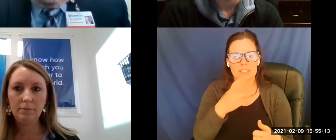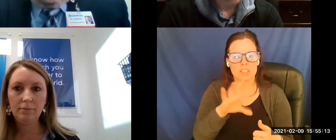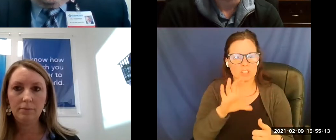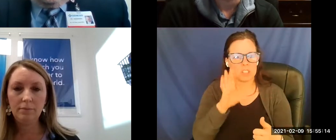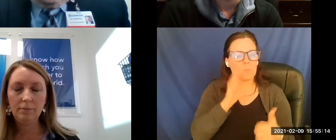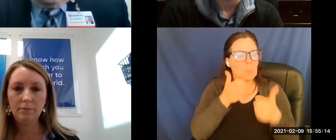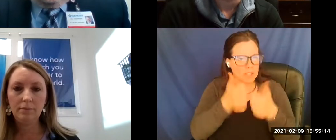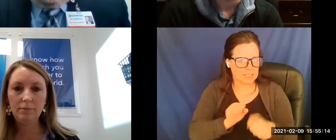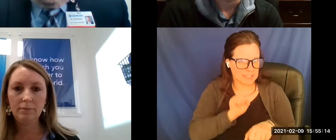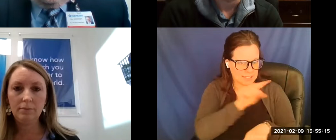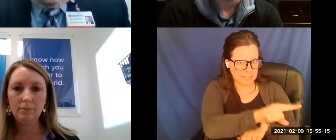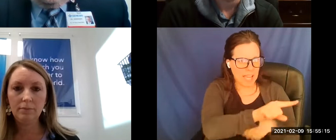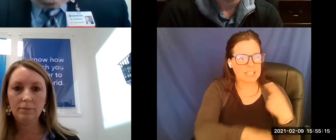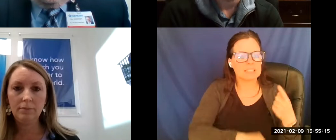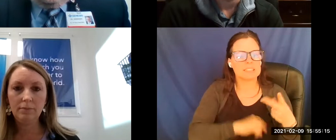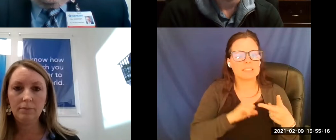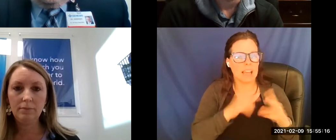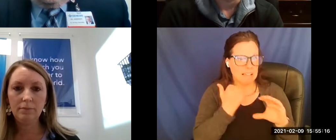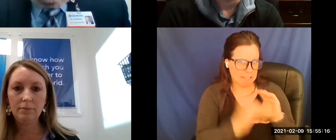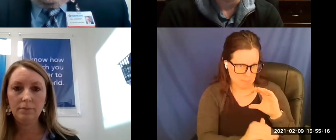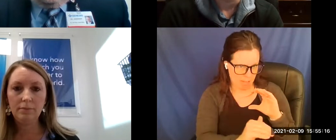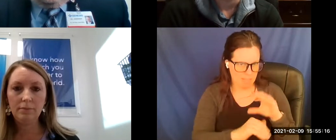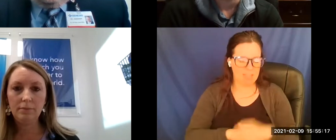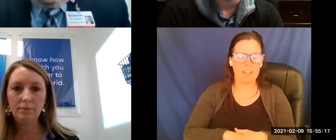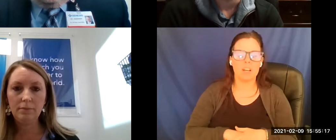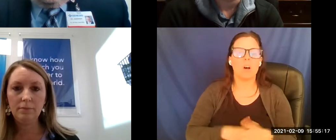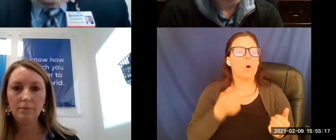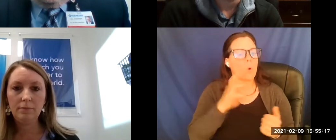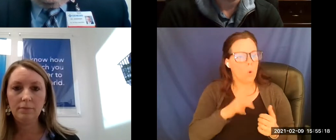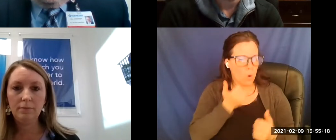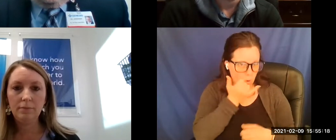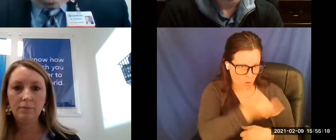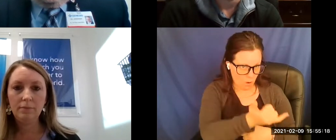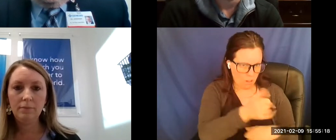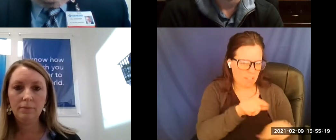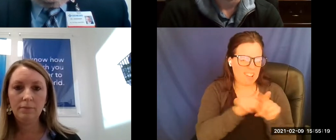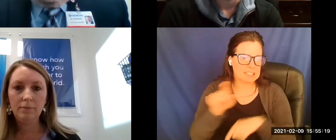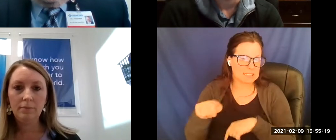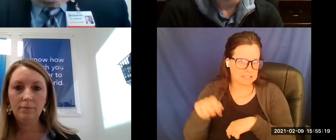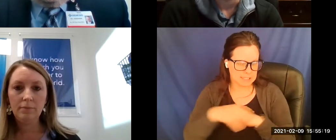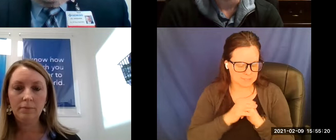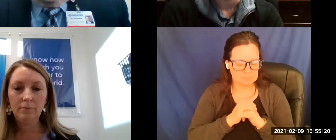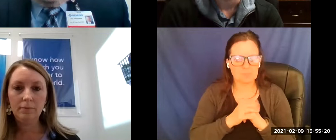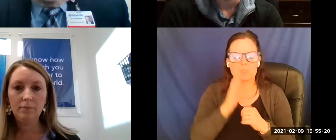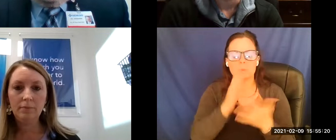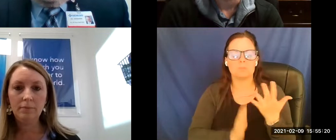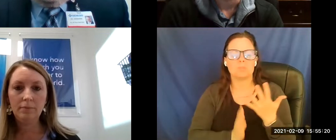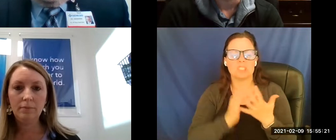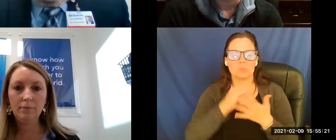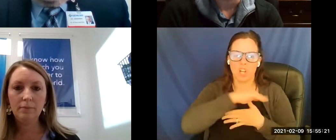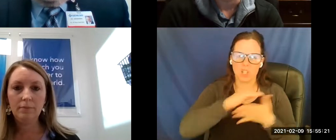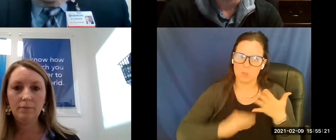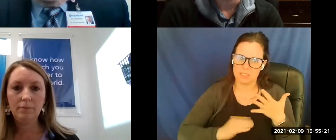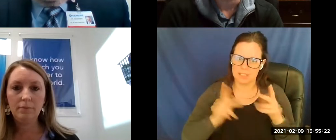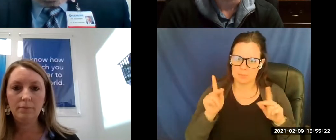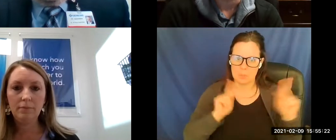messages and also emails and or phone numbers as needed. We will prioritize those who are